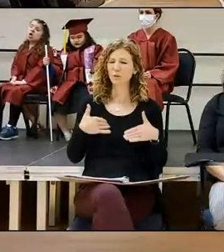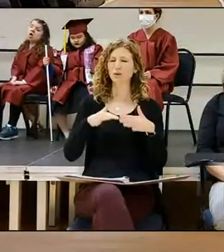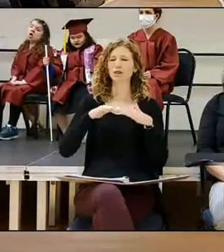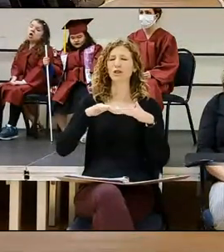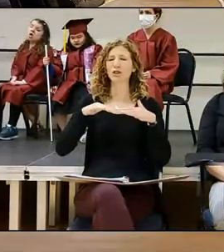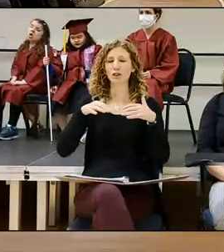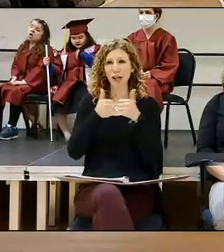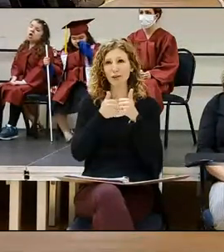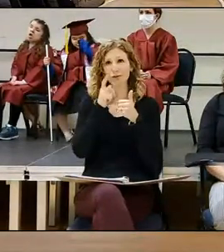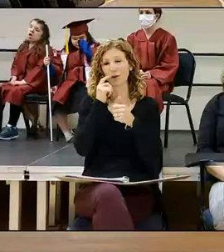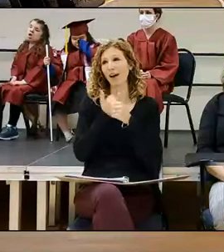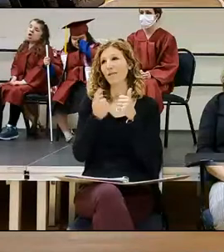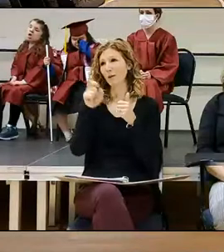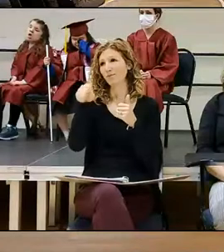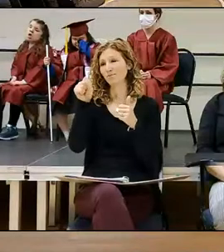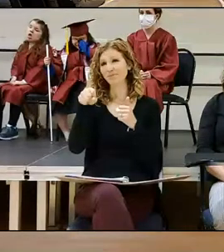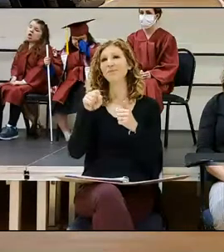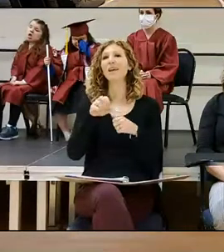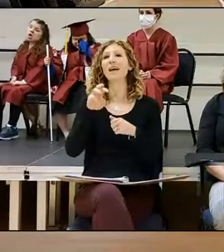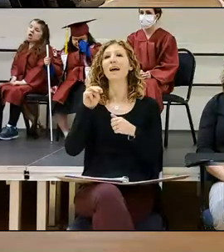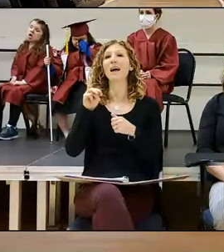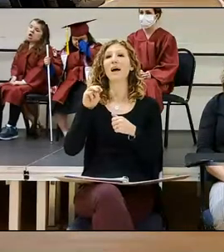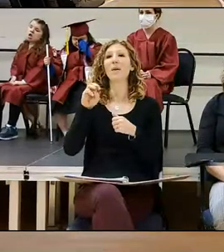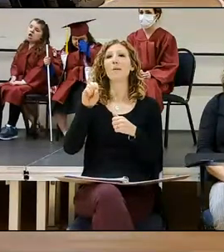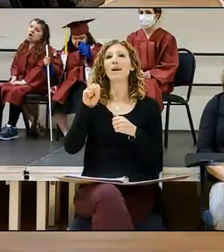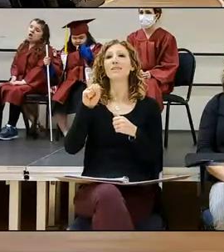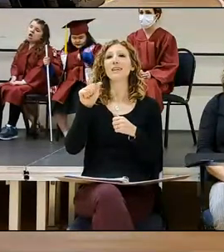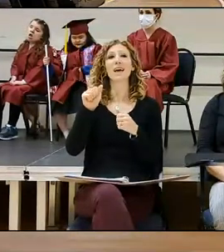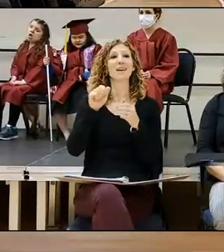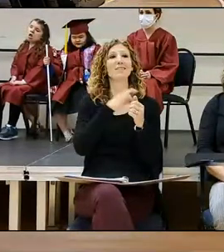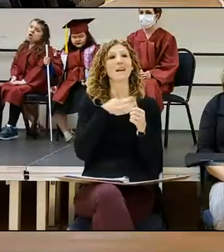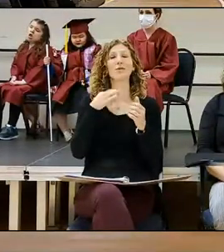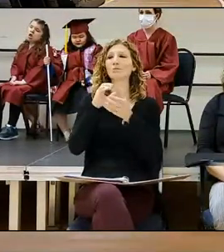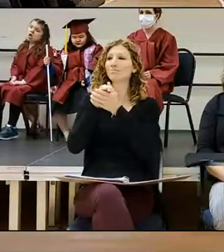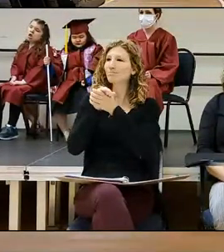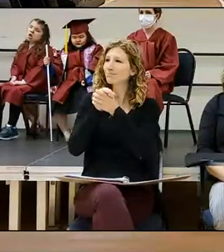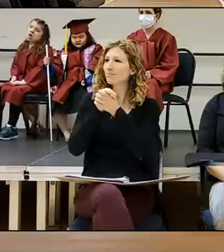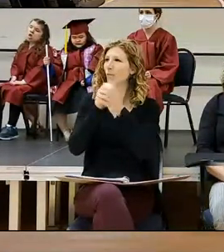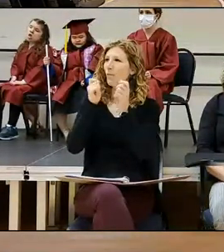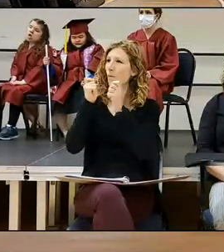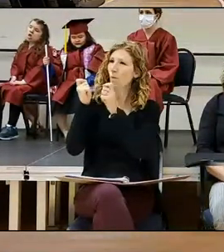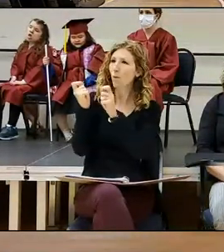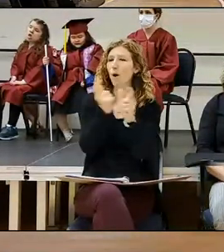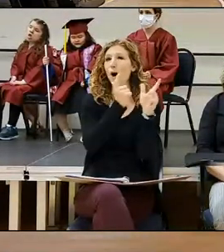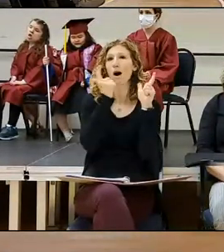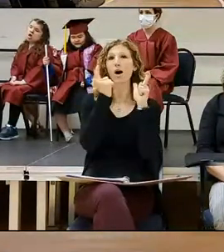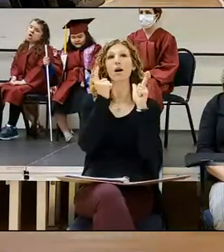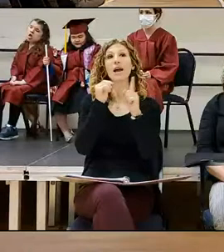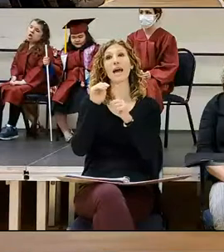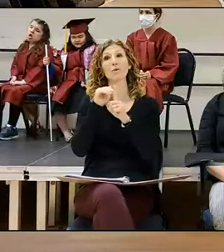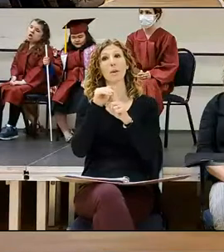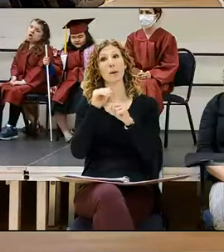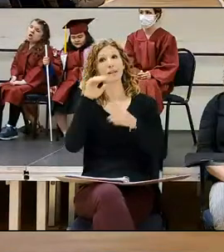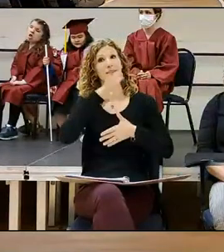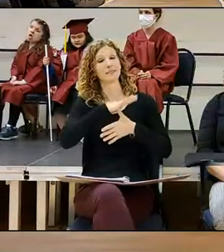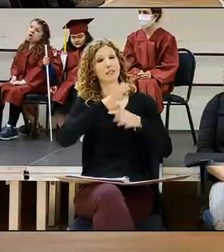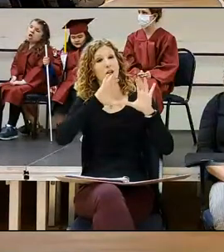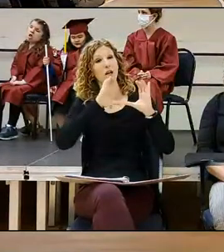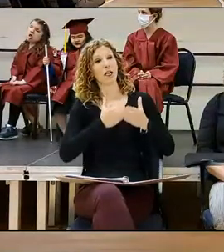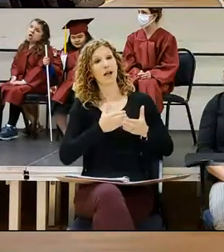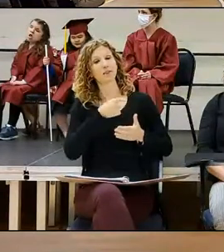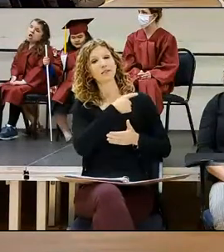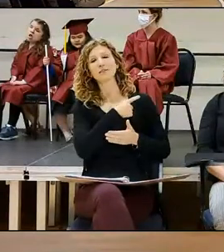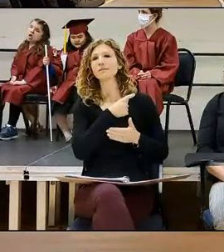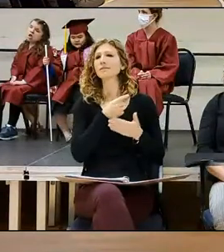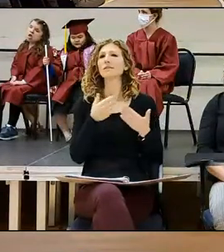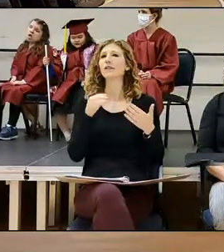everyone, the MSAB staff would like to congratulate you all and remind our senior class to just